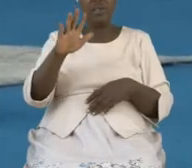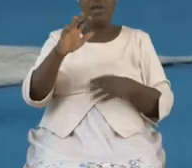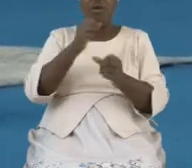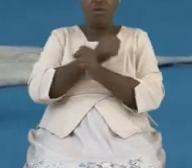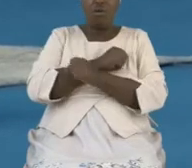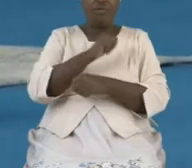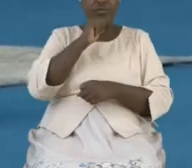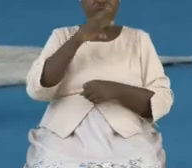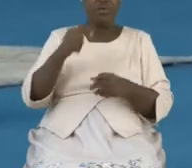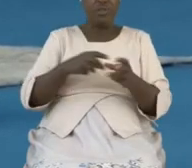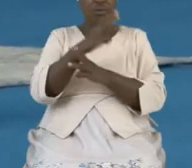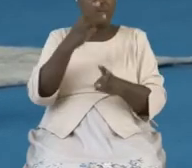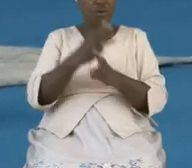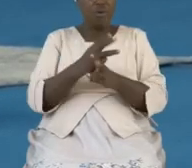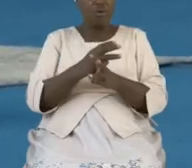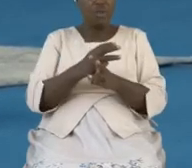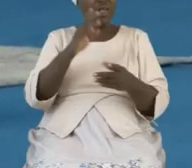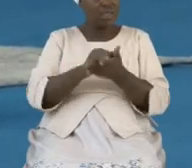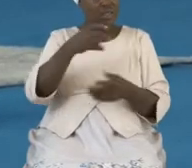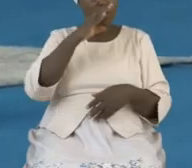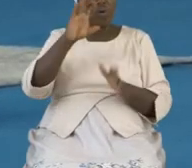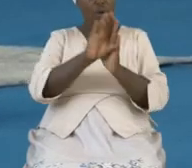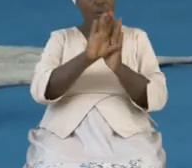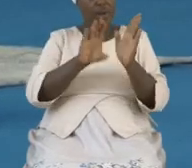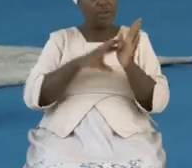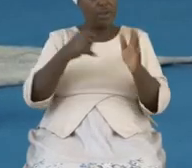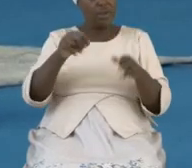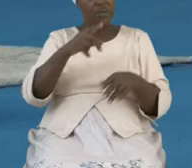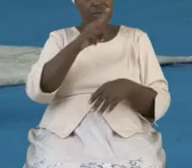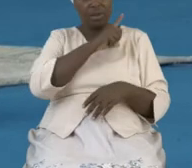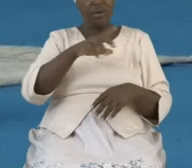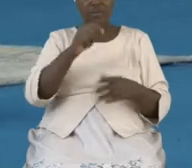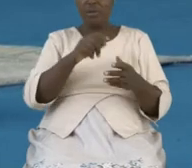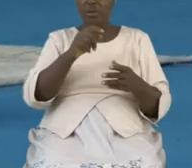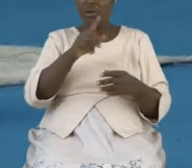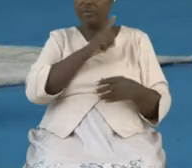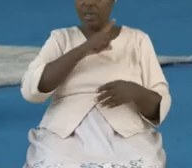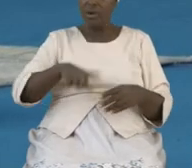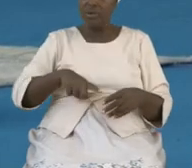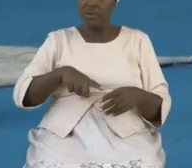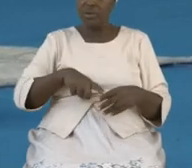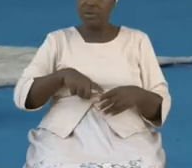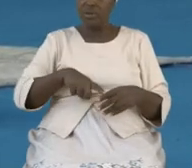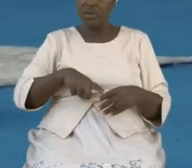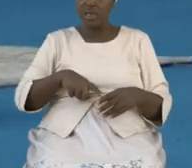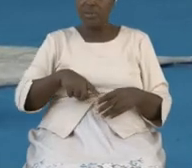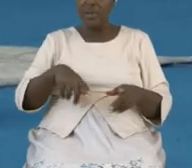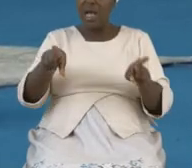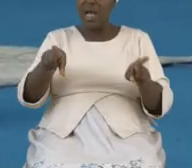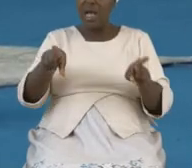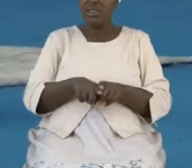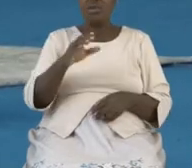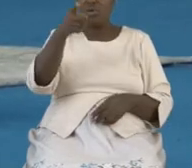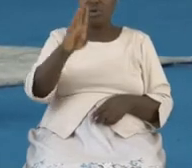the commandment of God. As eternal as God is eternal. That's the commandment of